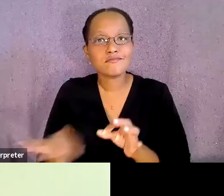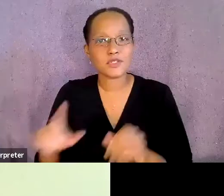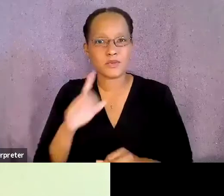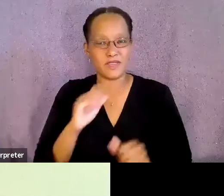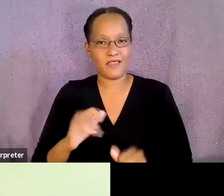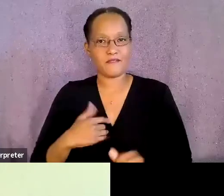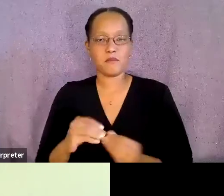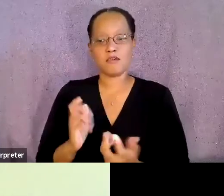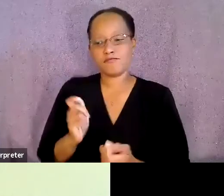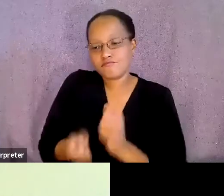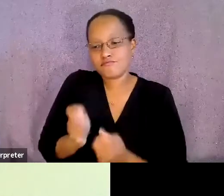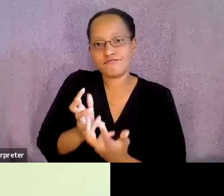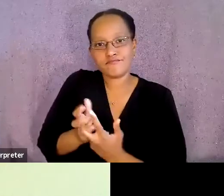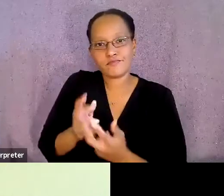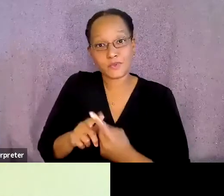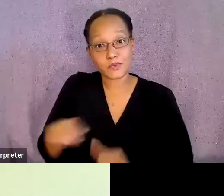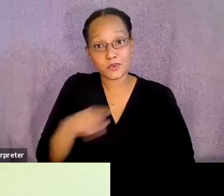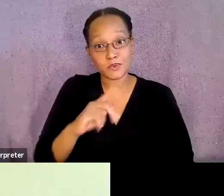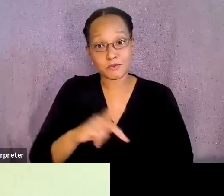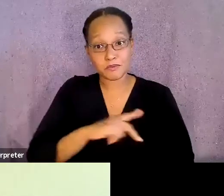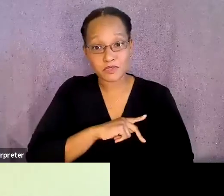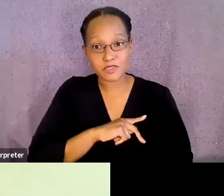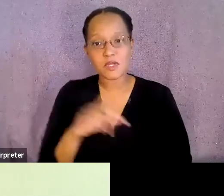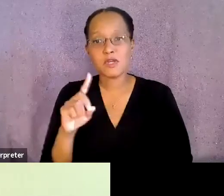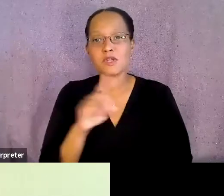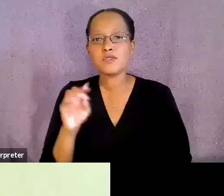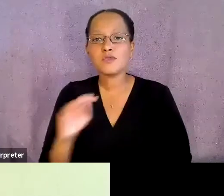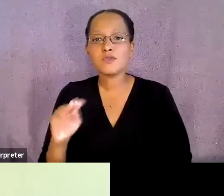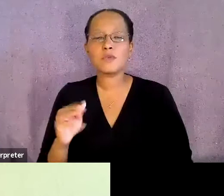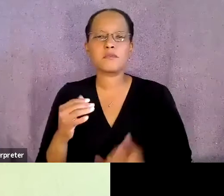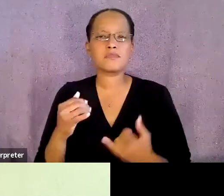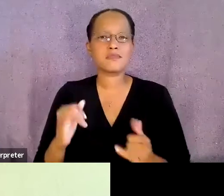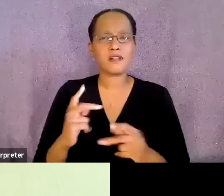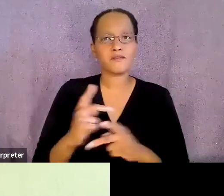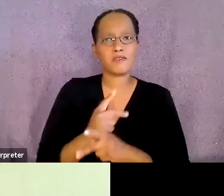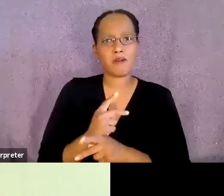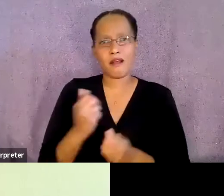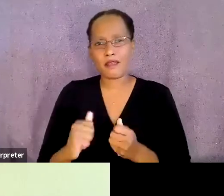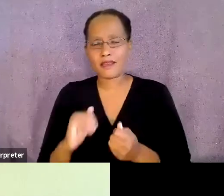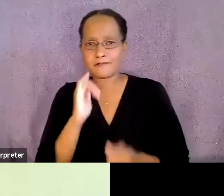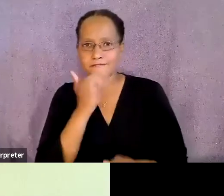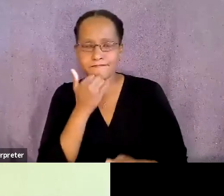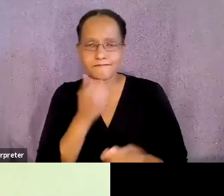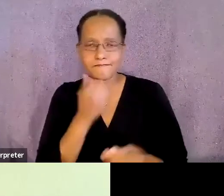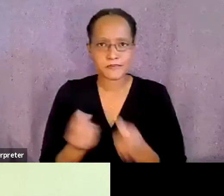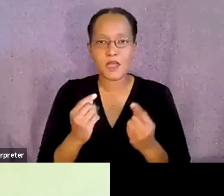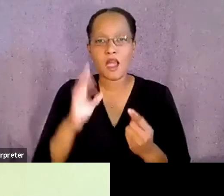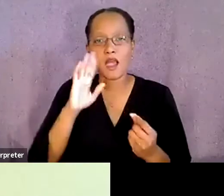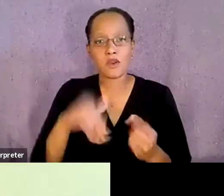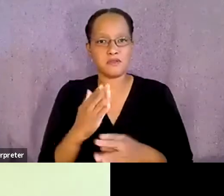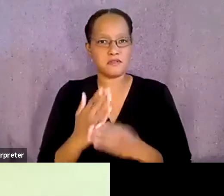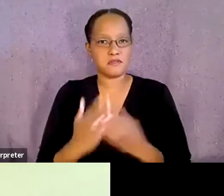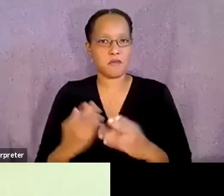personalized. But still, Zoom is, you know, always sort of working out some of the kinks, and we know that some of our users prefer to use